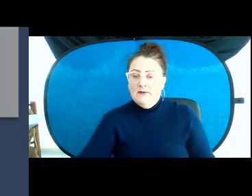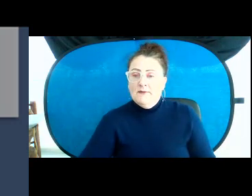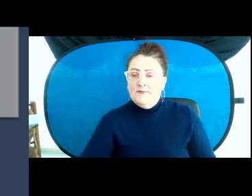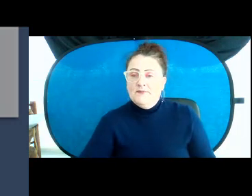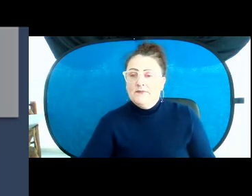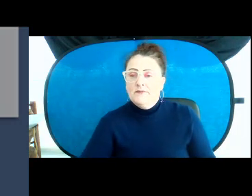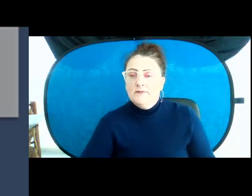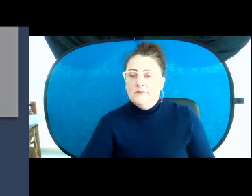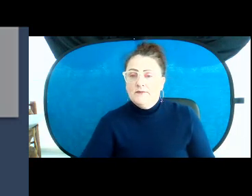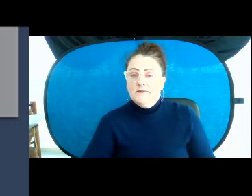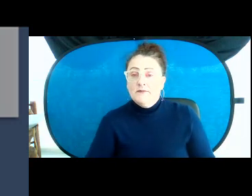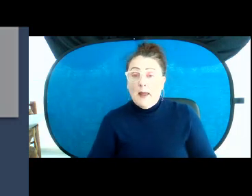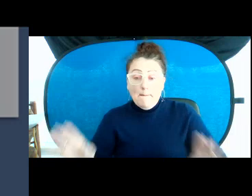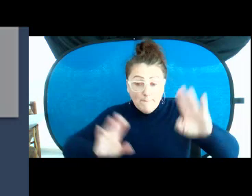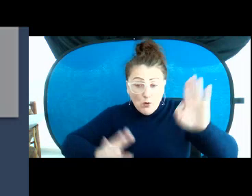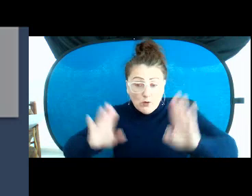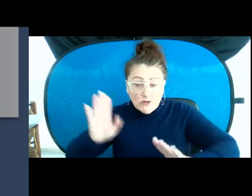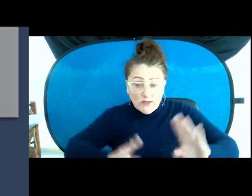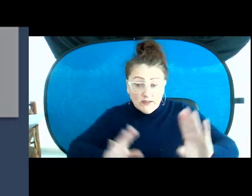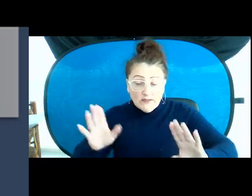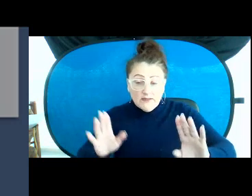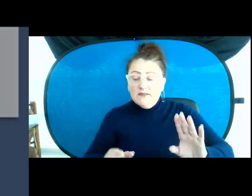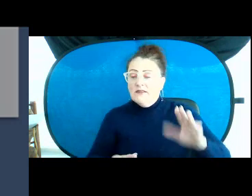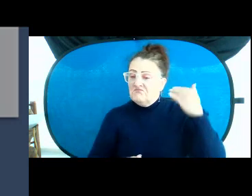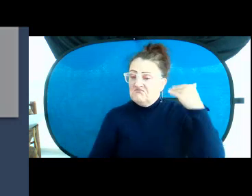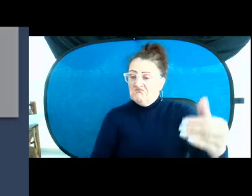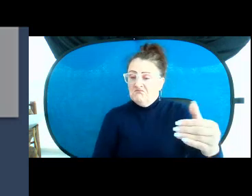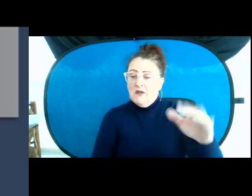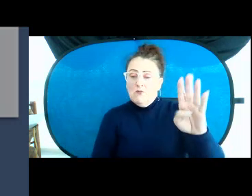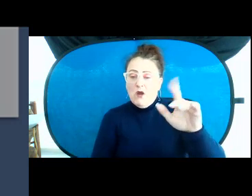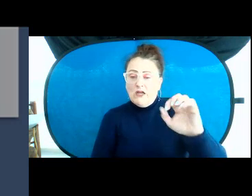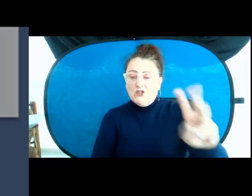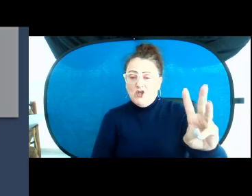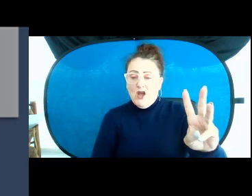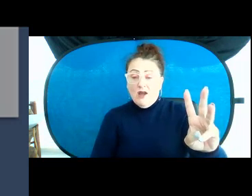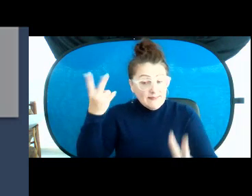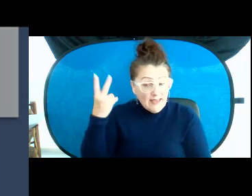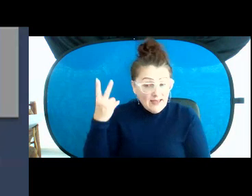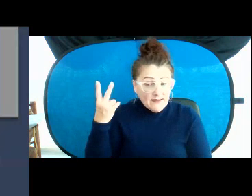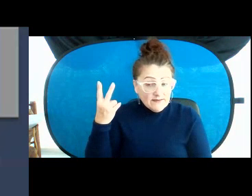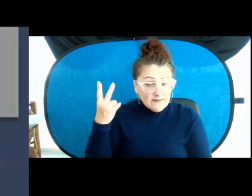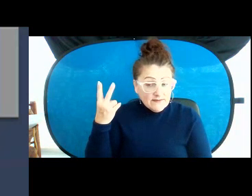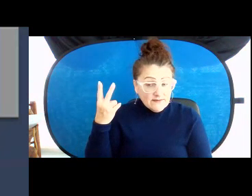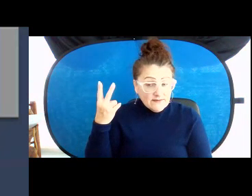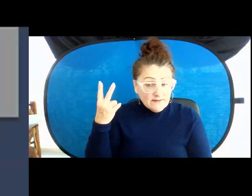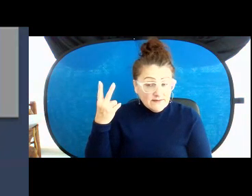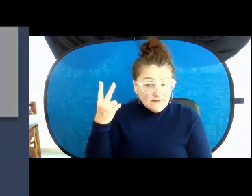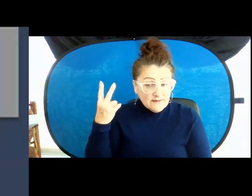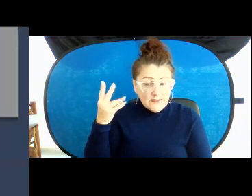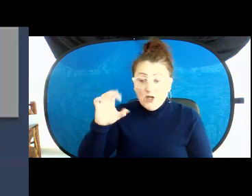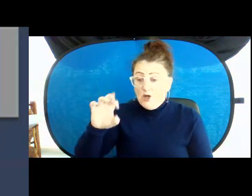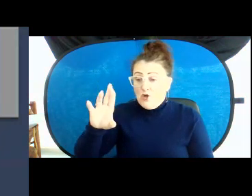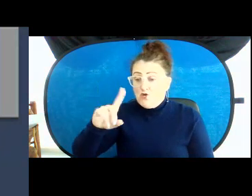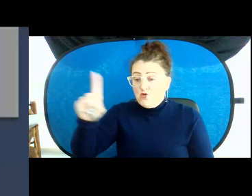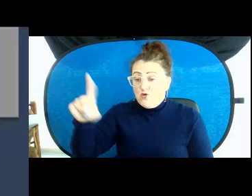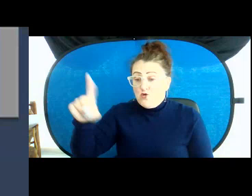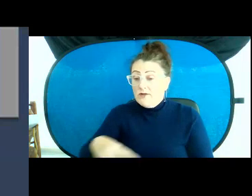Seeing none, is there a motion? So moved. So moved by Commissioner Bradshaw. Is there a second? Second by Commissioner Cruz. All those in